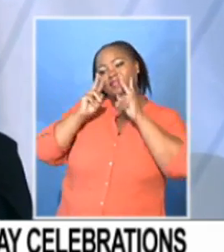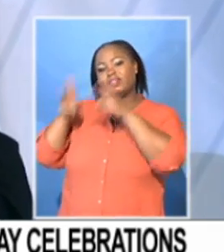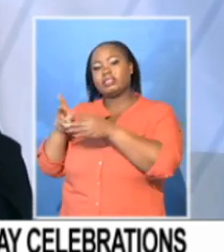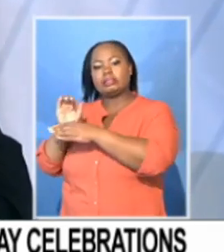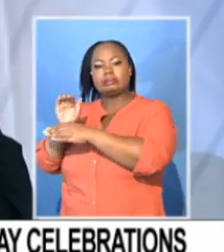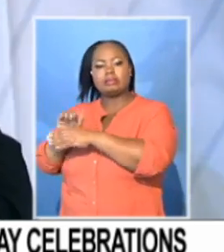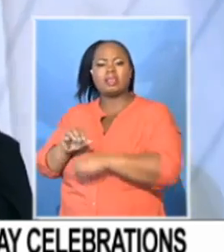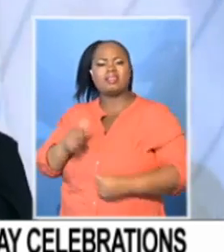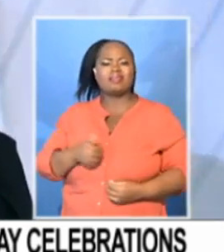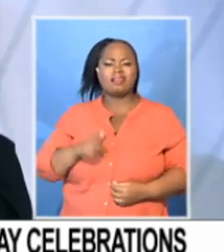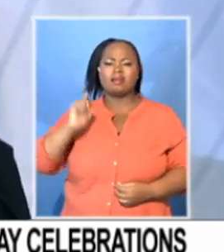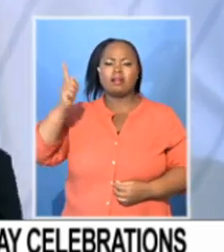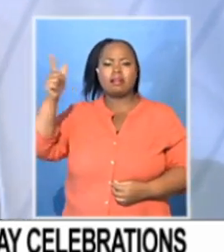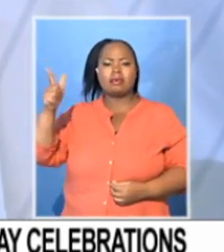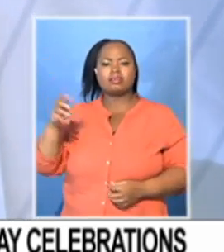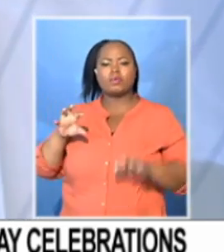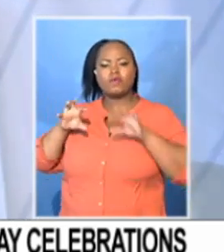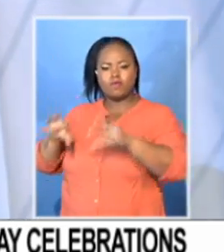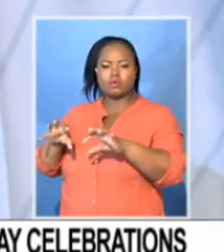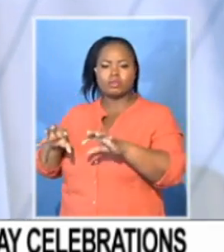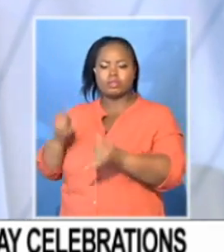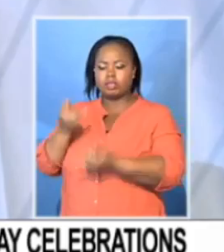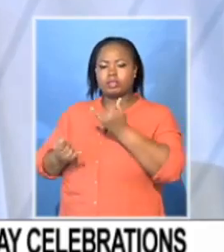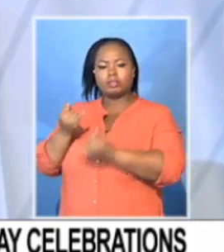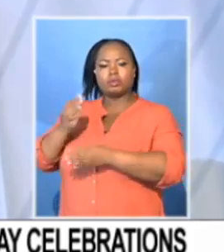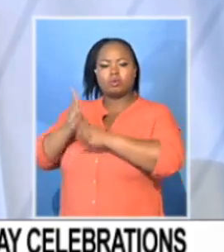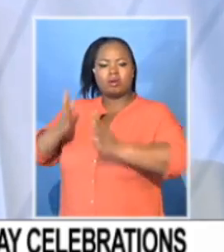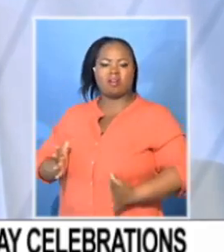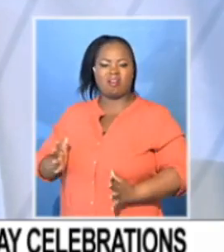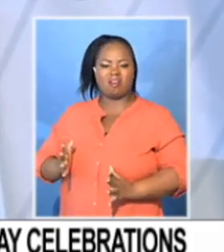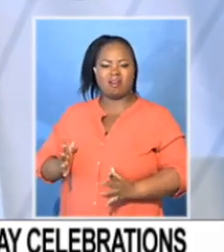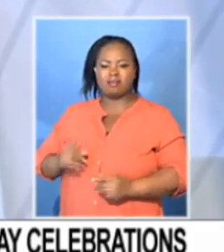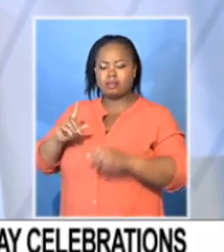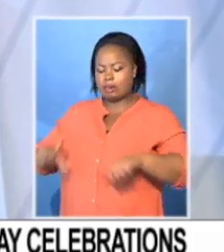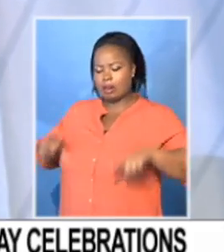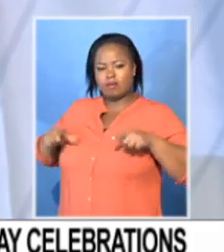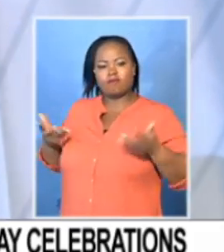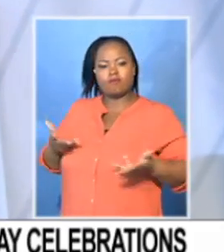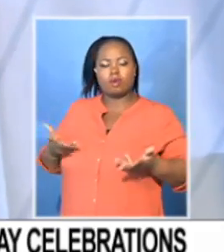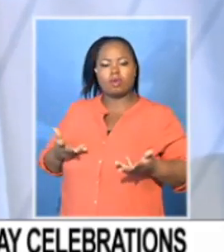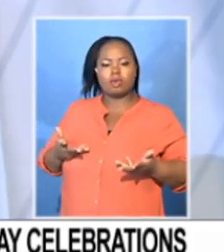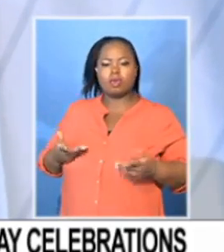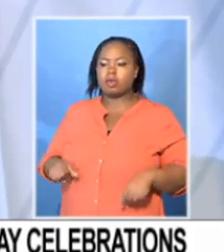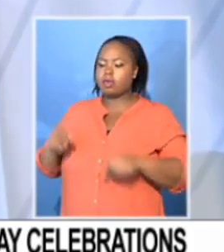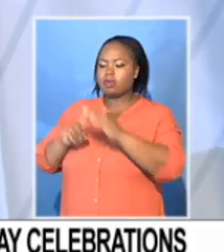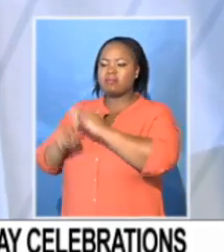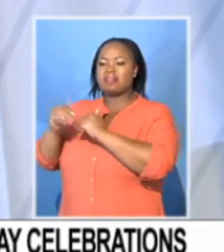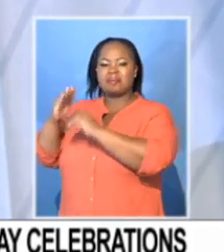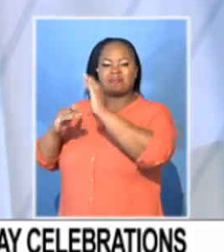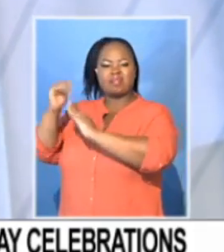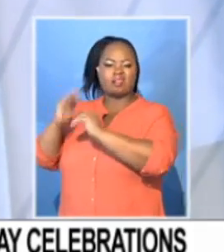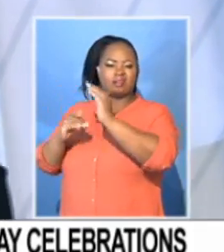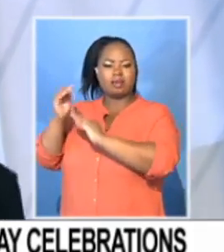into prostitution in hijacked buildings or brothels,